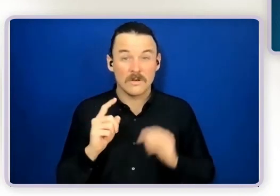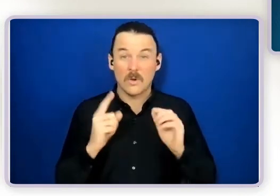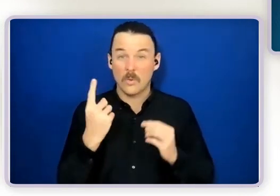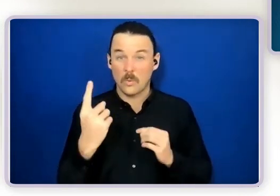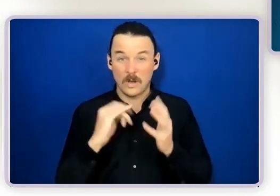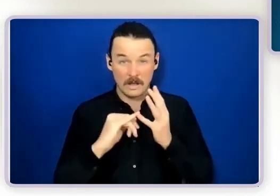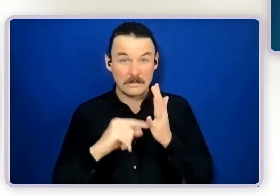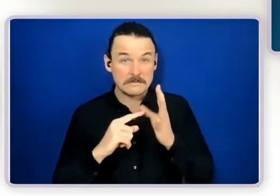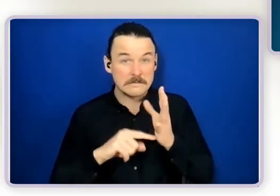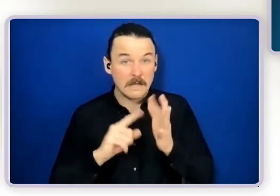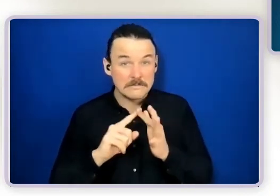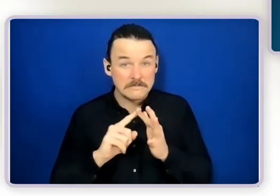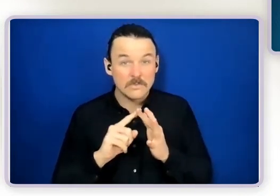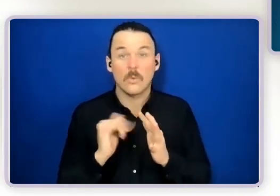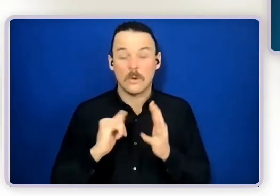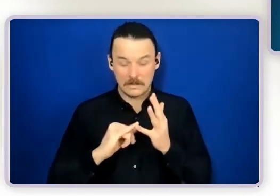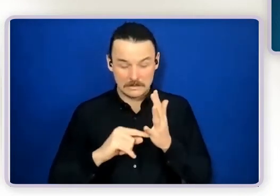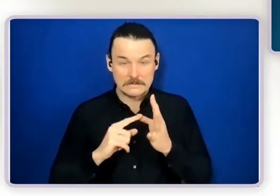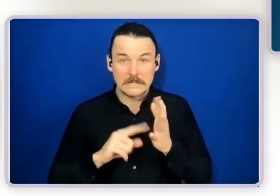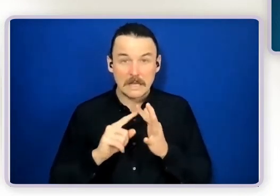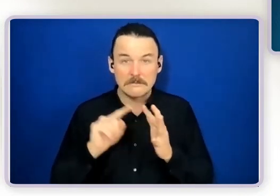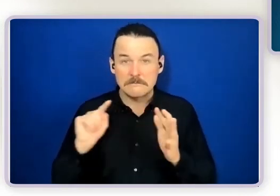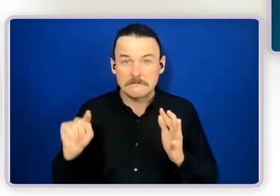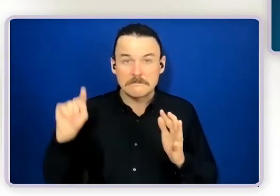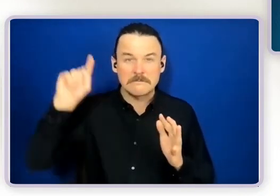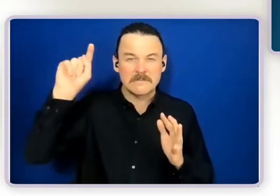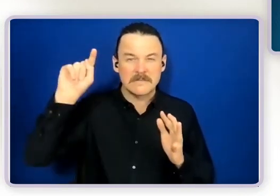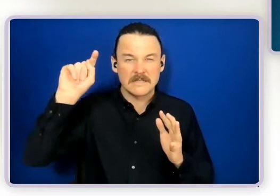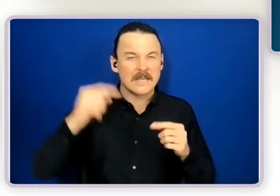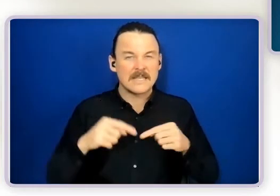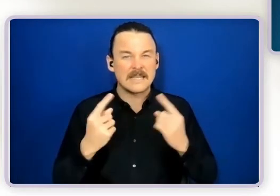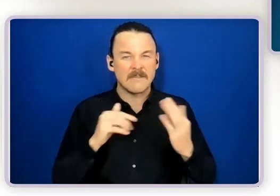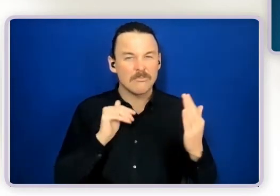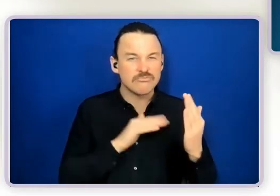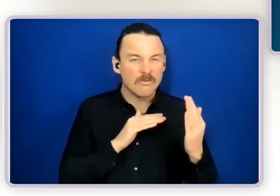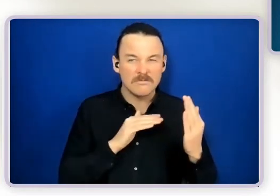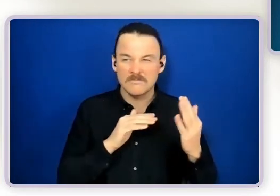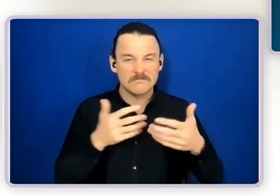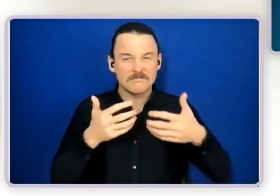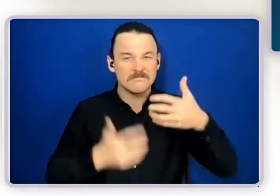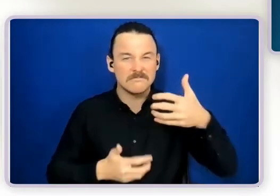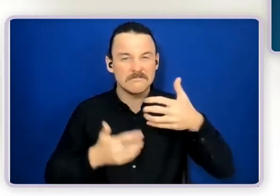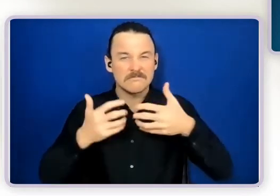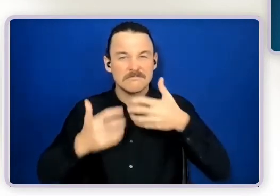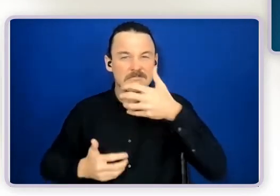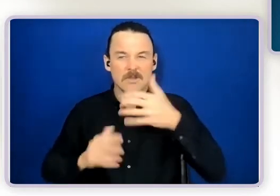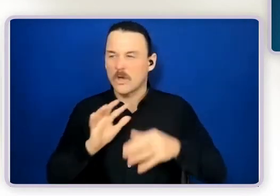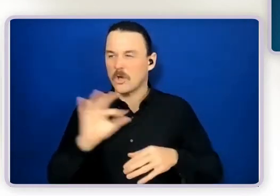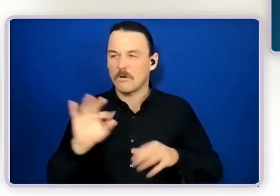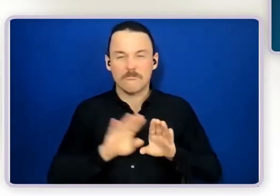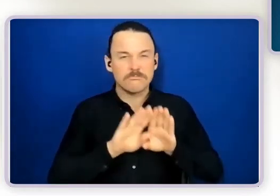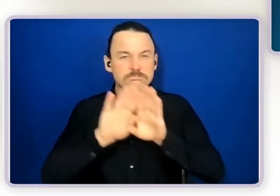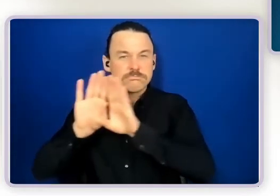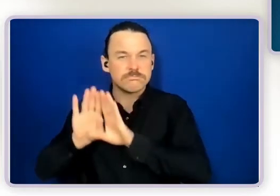states, and it's not helpful, which is probably why we continue to be in a bit of a mess in relation to restraint